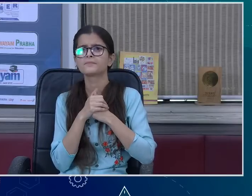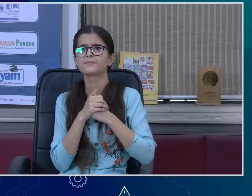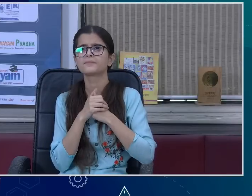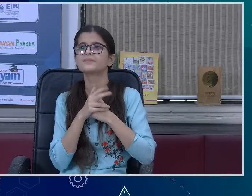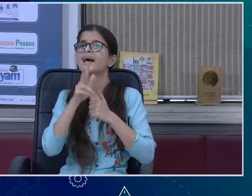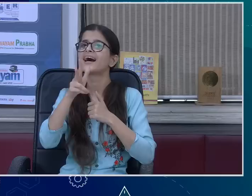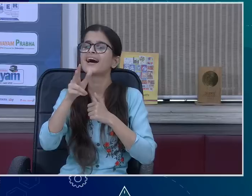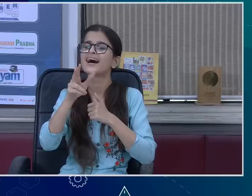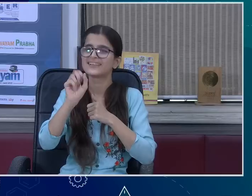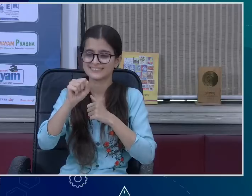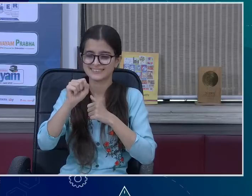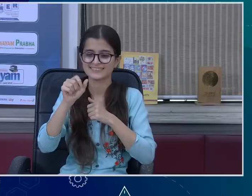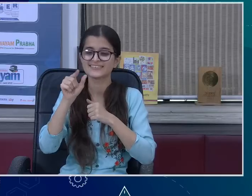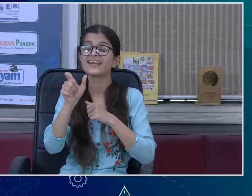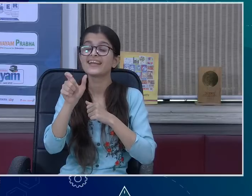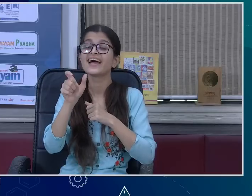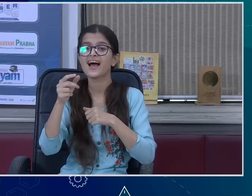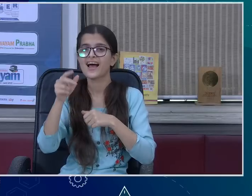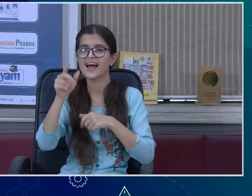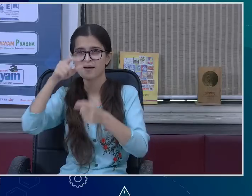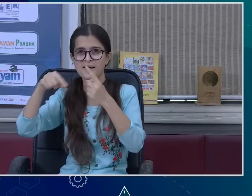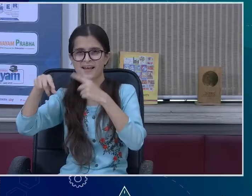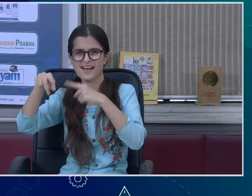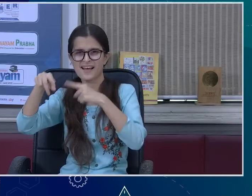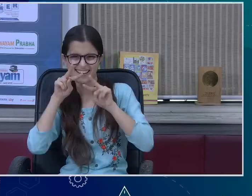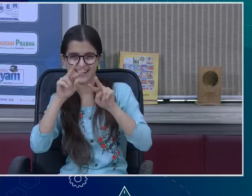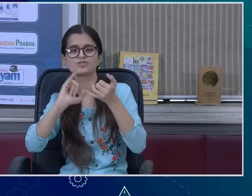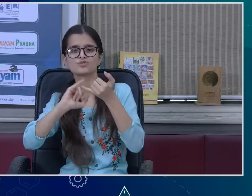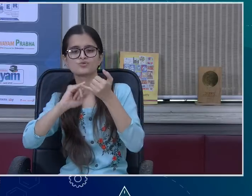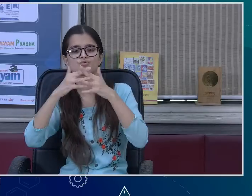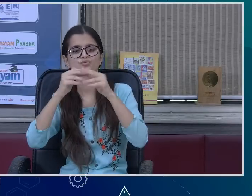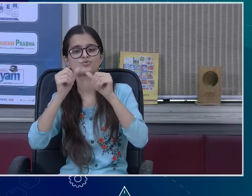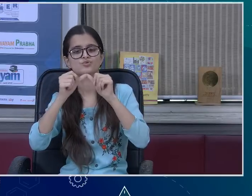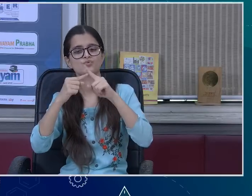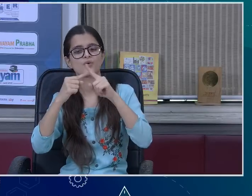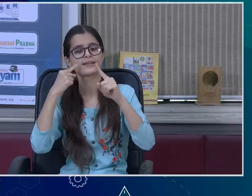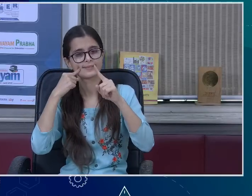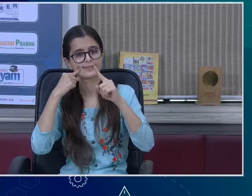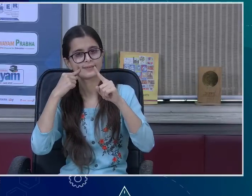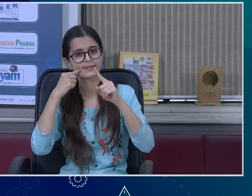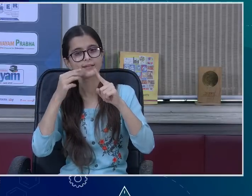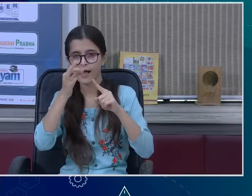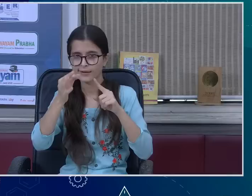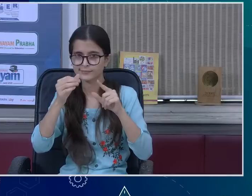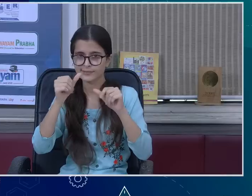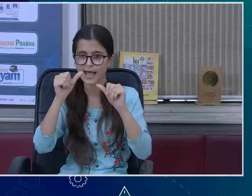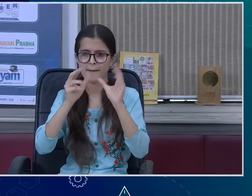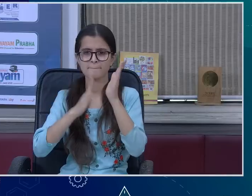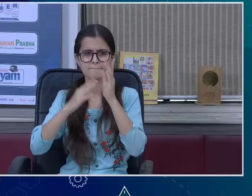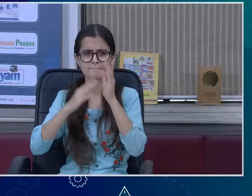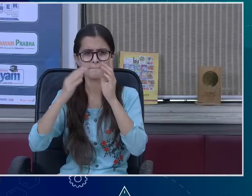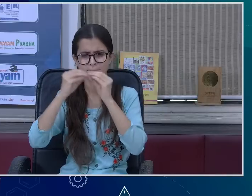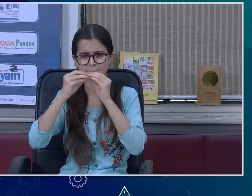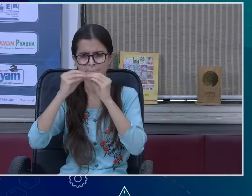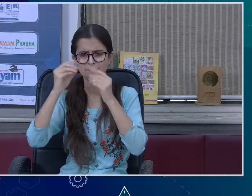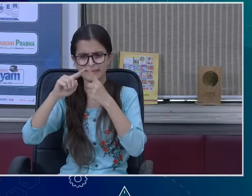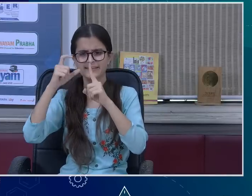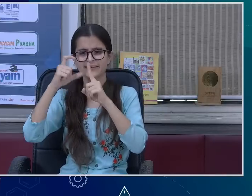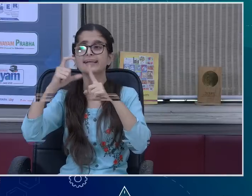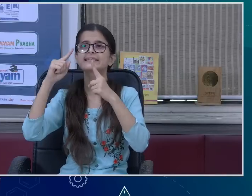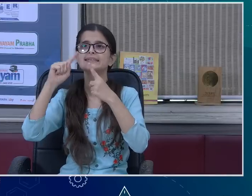Hello? Yes, ma'am. So, ma'am, our viewer, Swati Pandey, has asked, ambidextrous person also face this problem at some point of